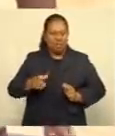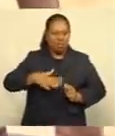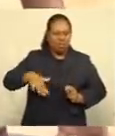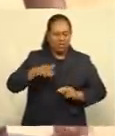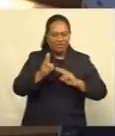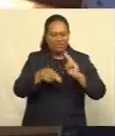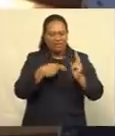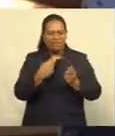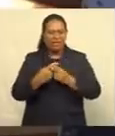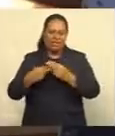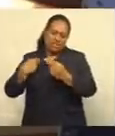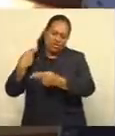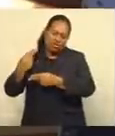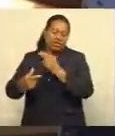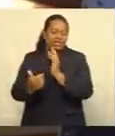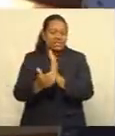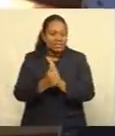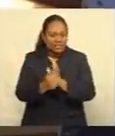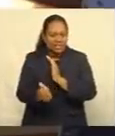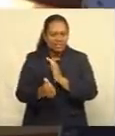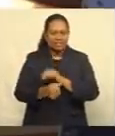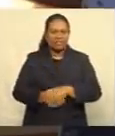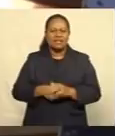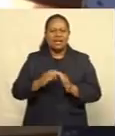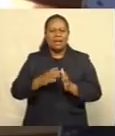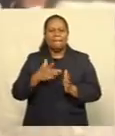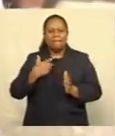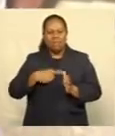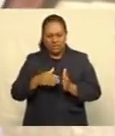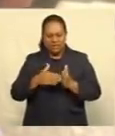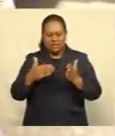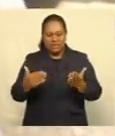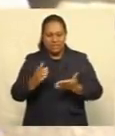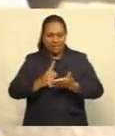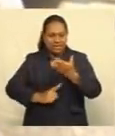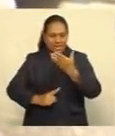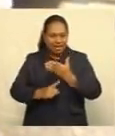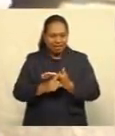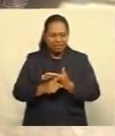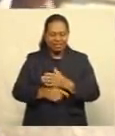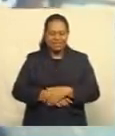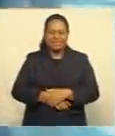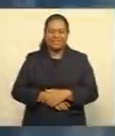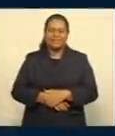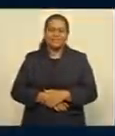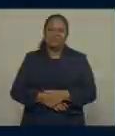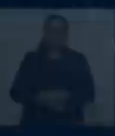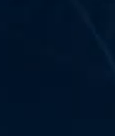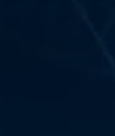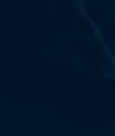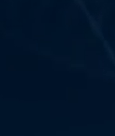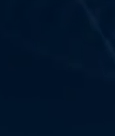their generational skills to take them through the current crisis. Kelly Vathala, FBC News.